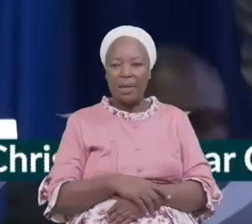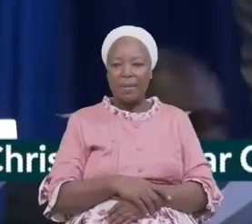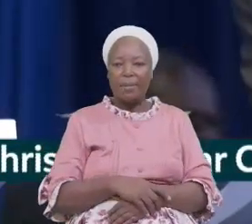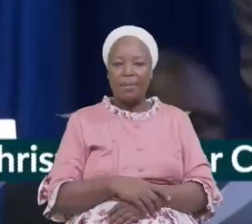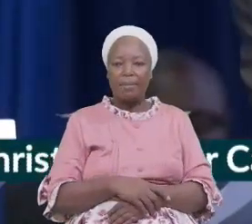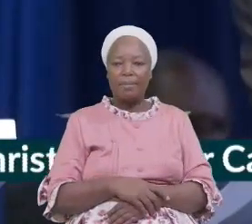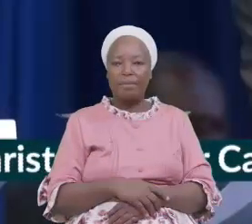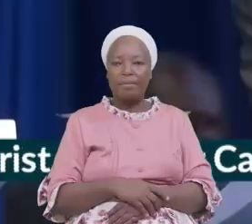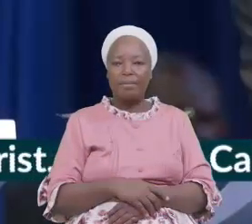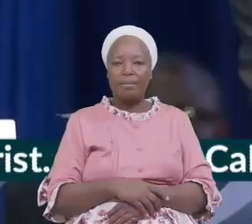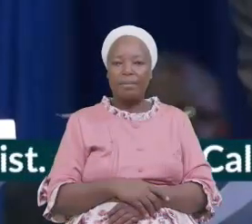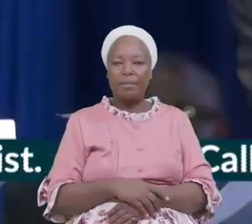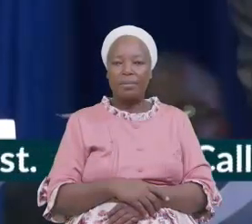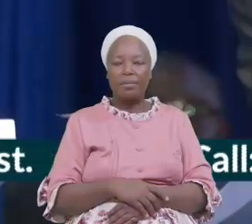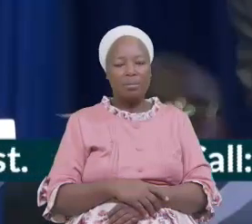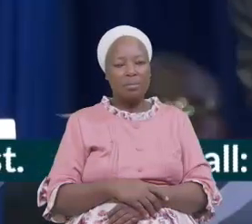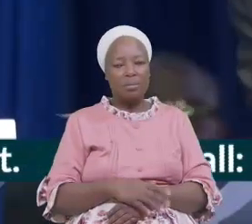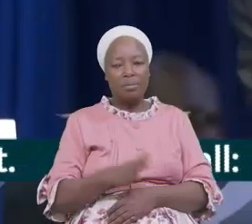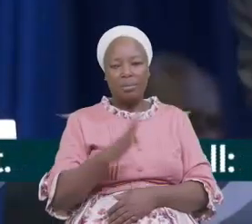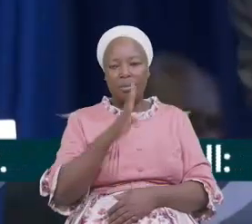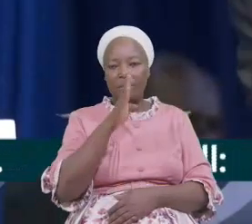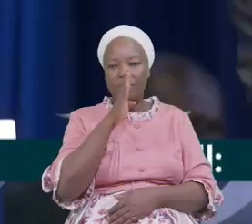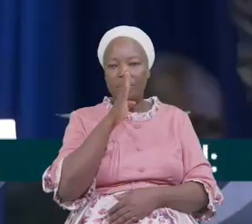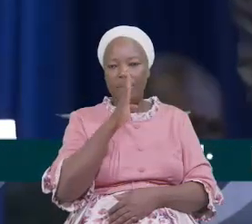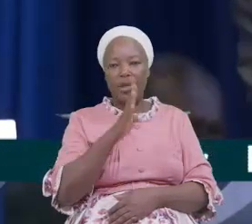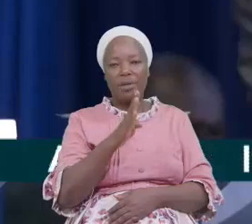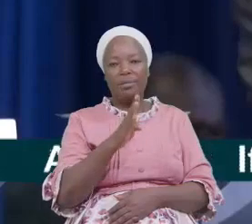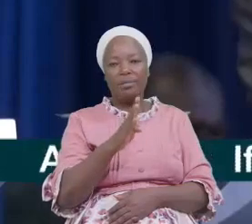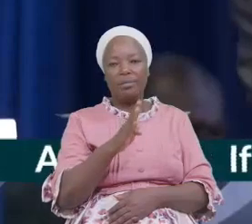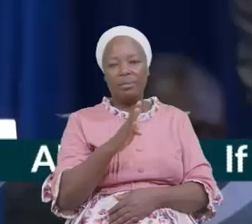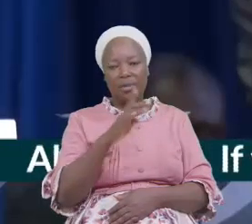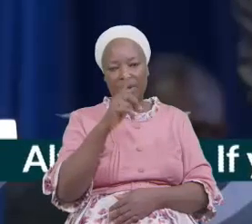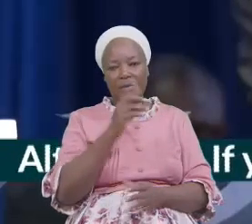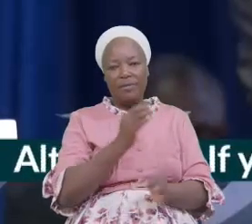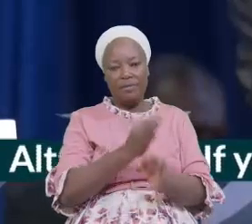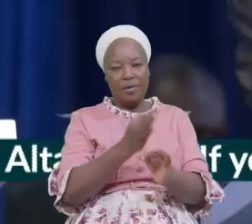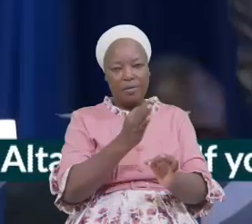Be sincere with what you are doing.